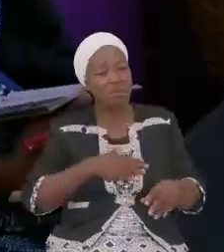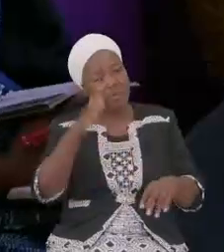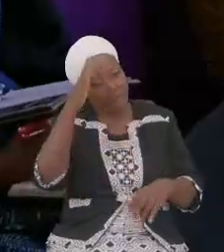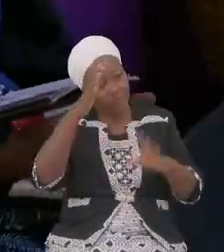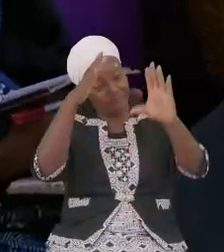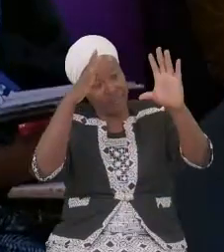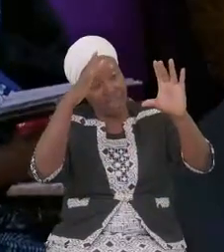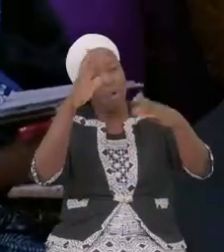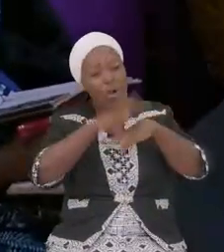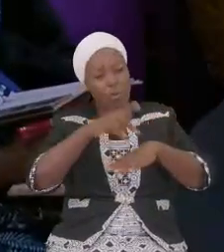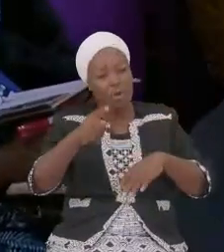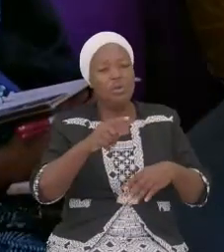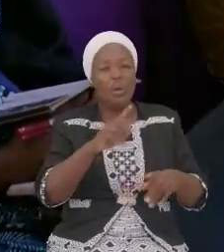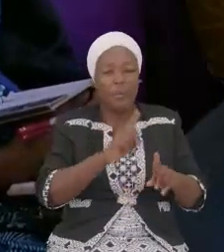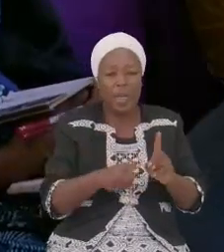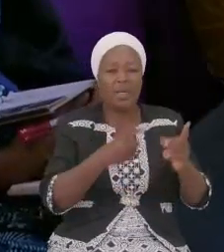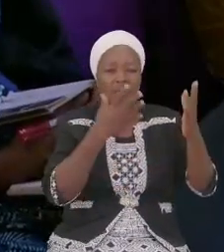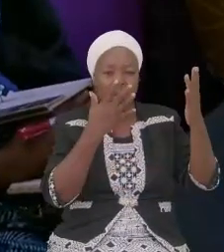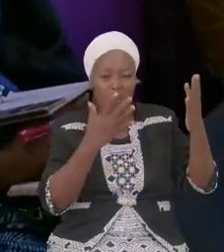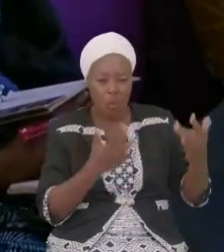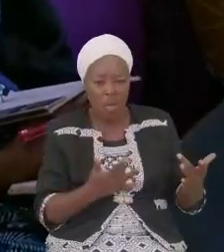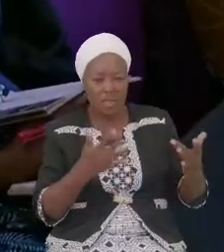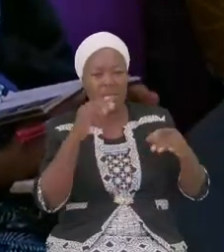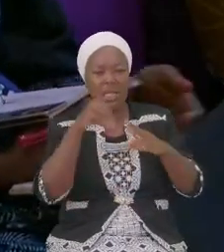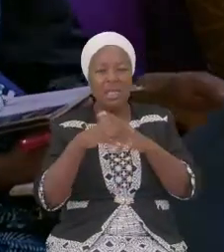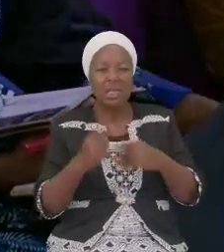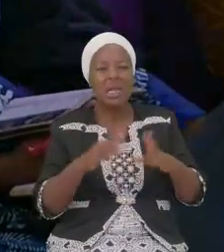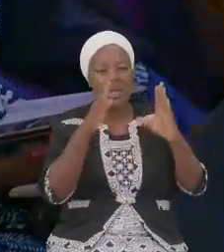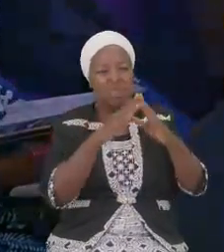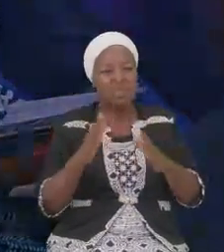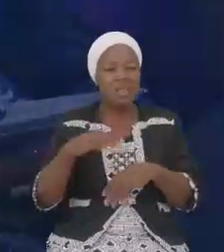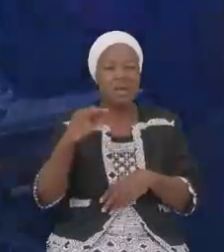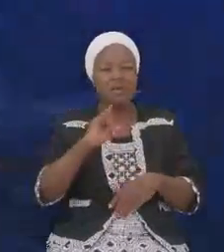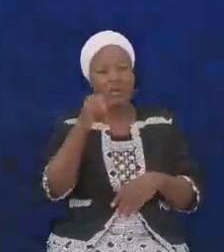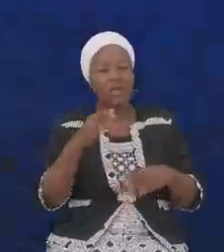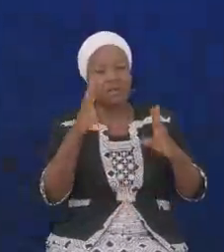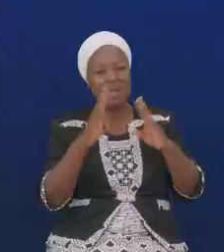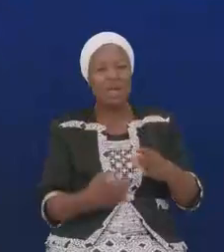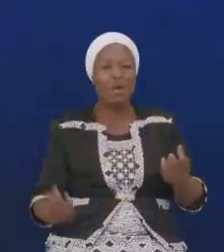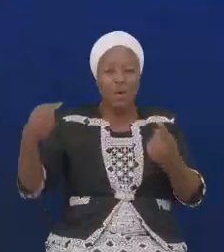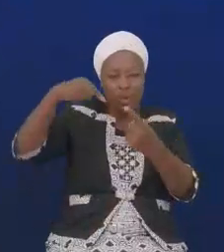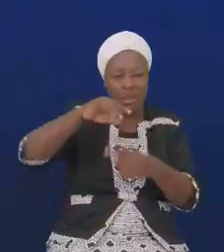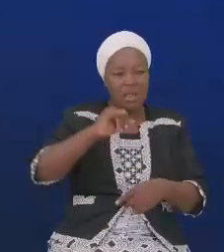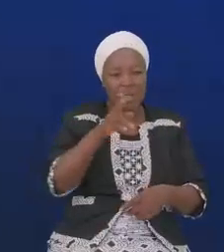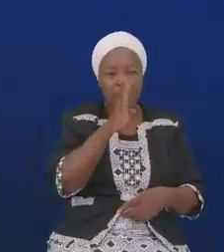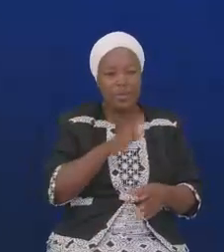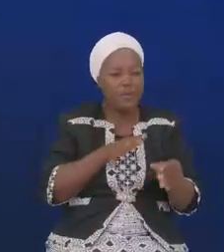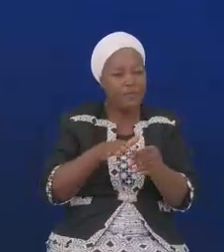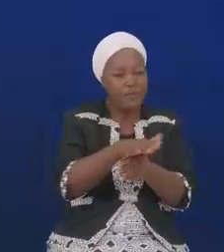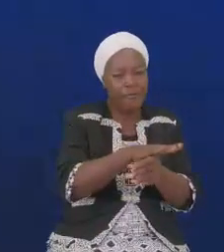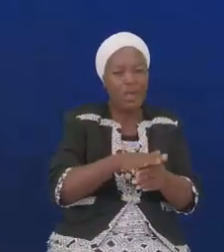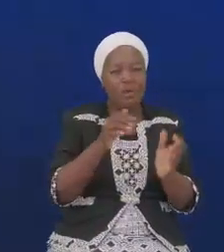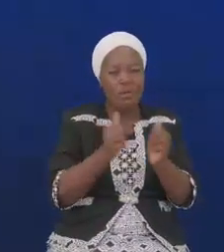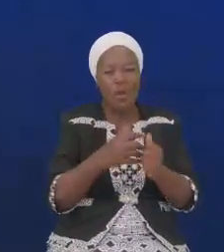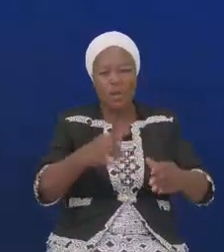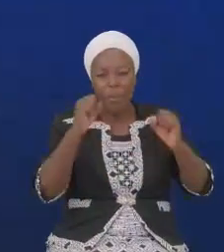you, but tarry ye in the city of Jerusalem until ye be endued with